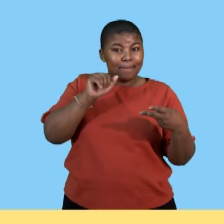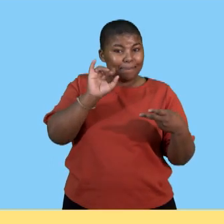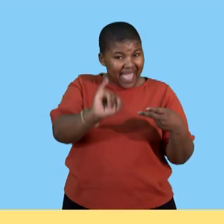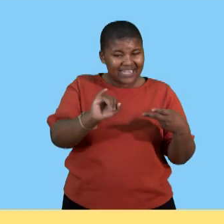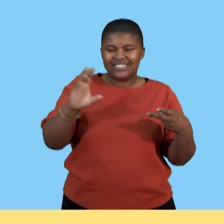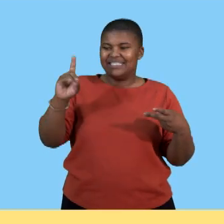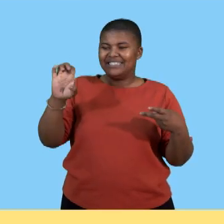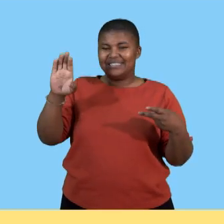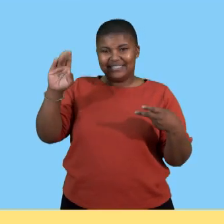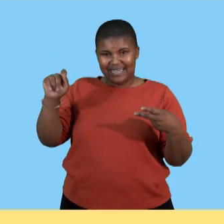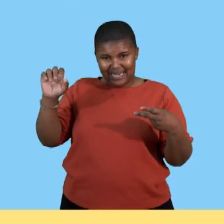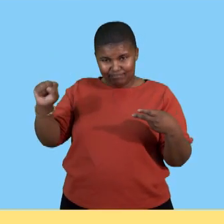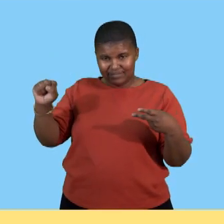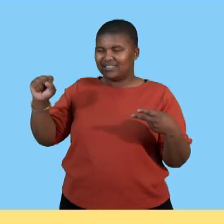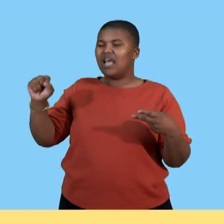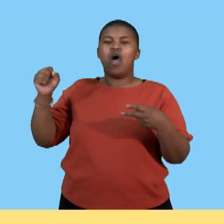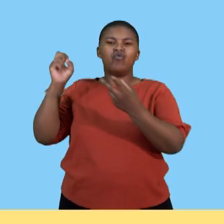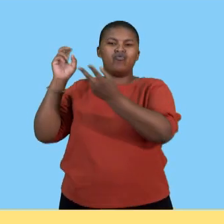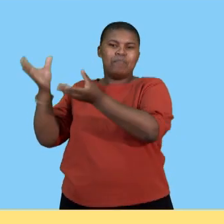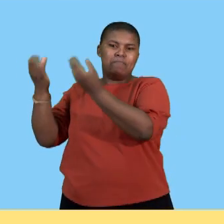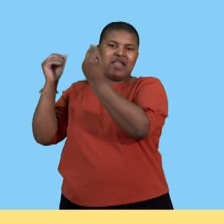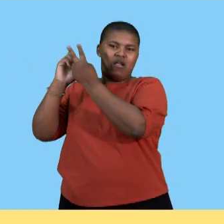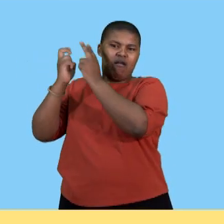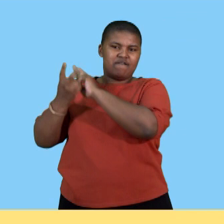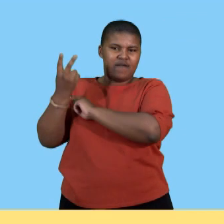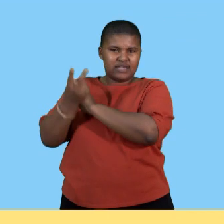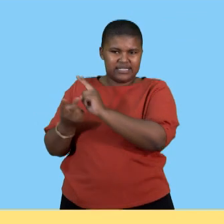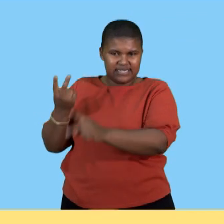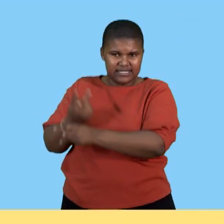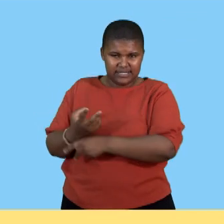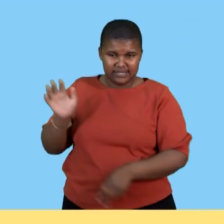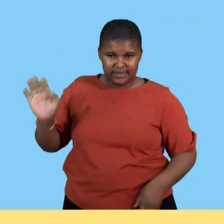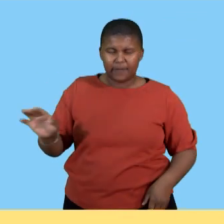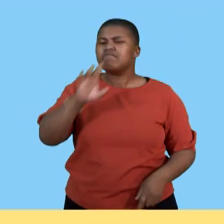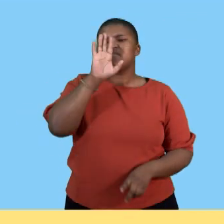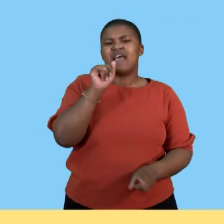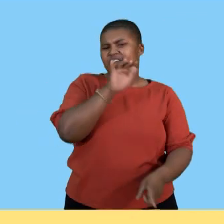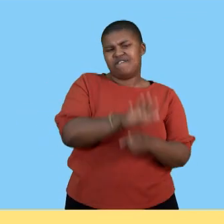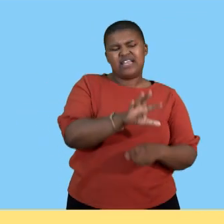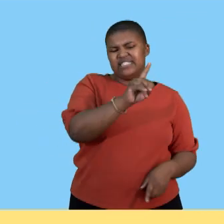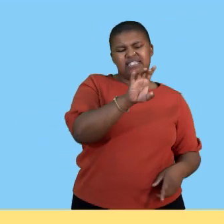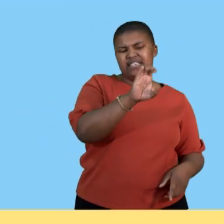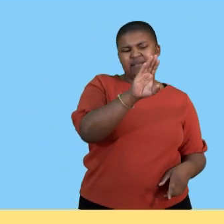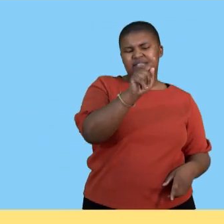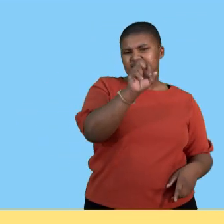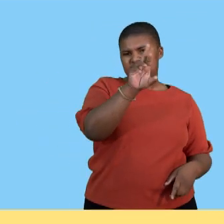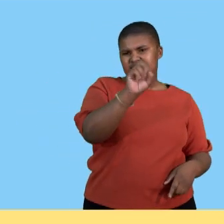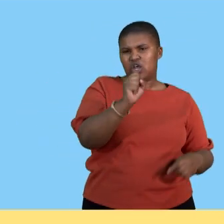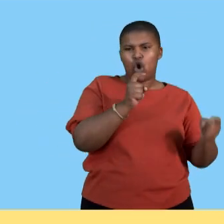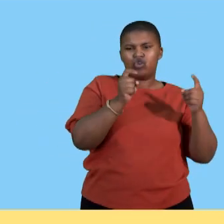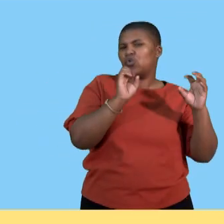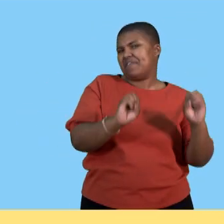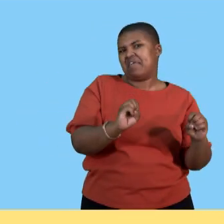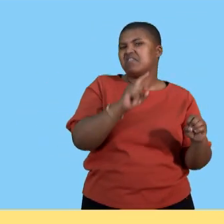recovered. It does not affect our debtors' control.